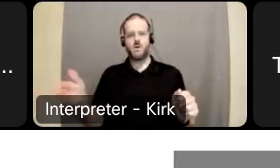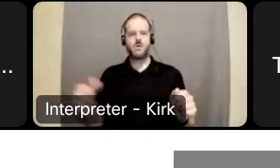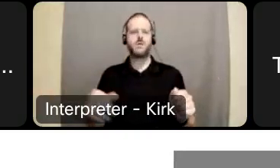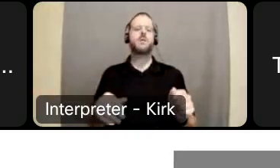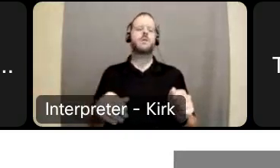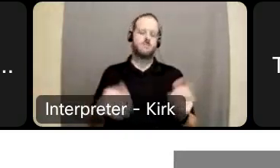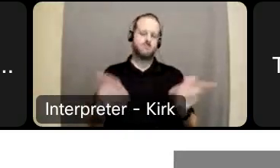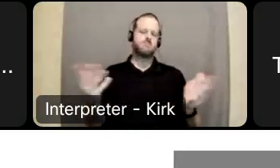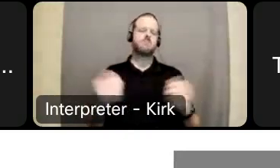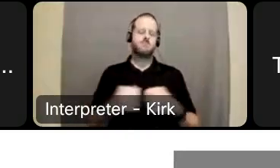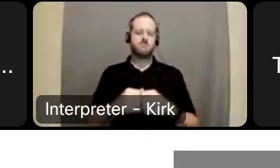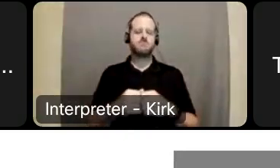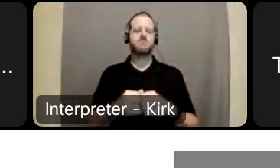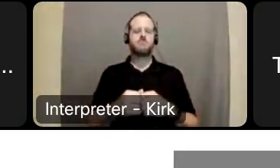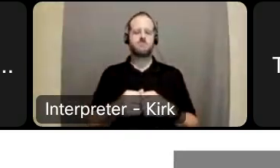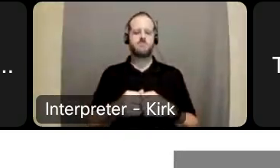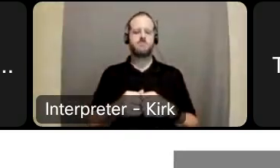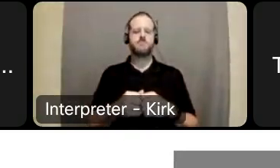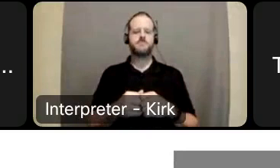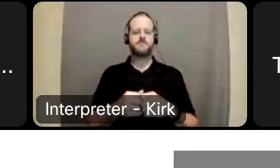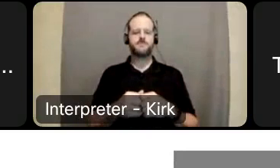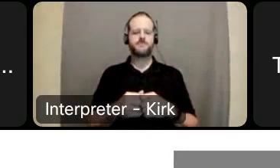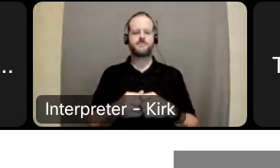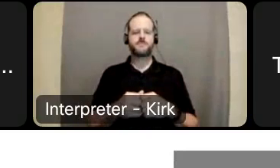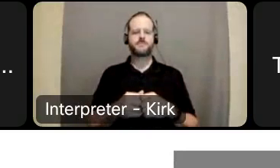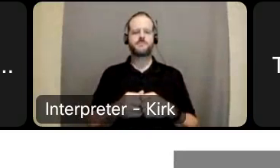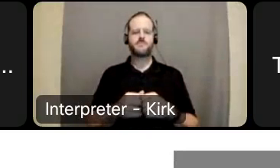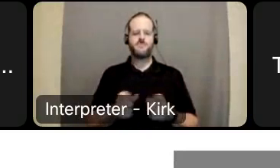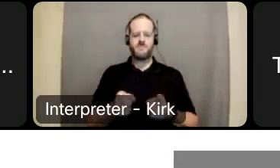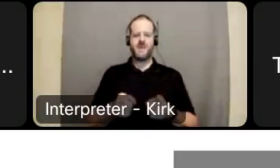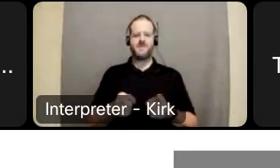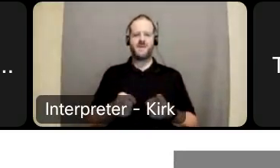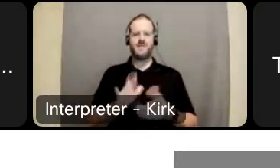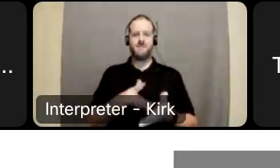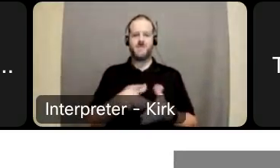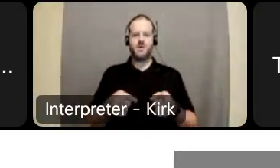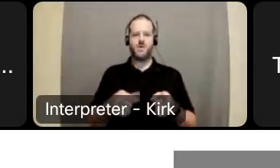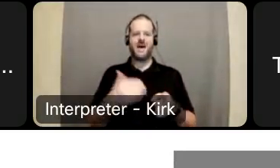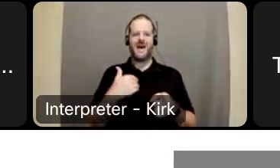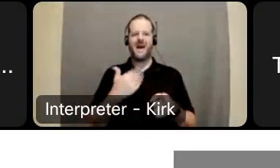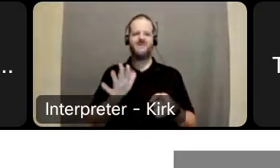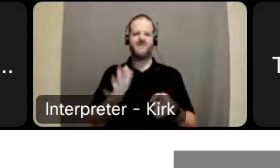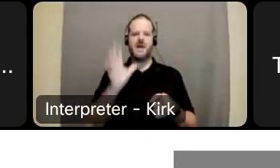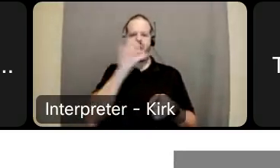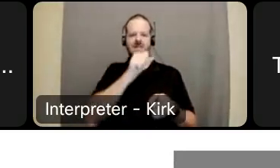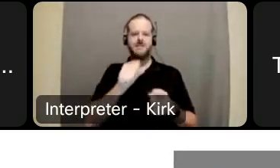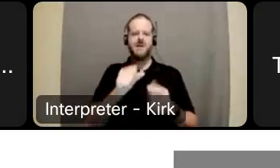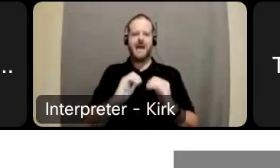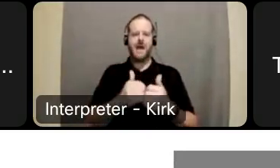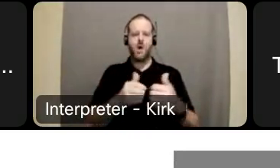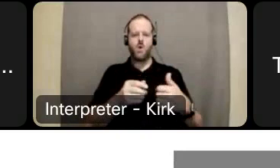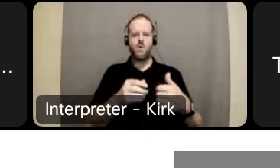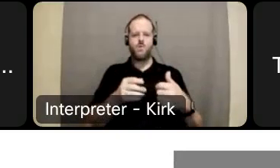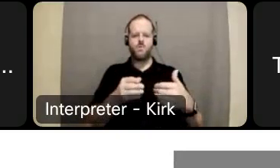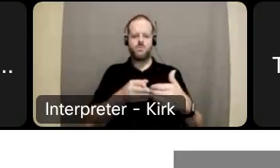arrow on the right, it'll move you forward to the next screen, and you get an overall estimate of how far you are through the survey for